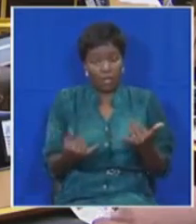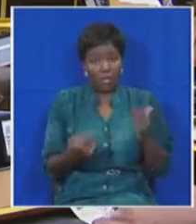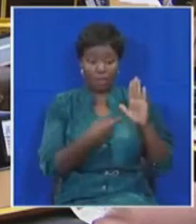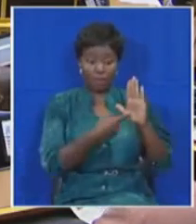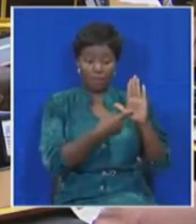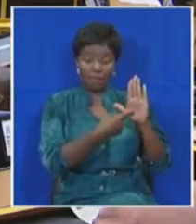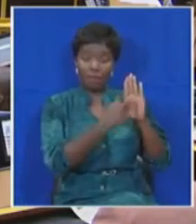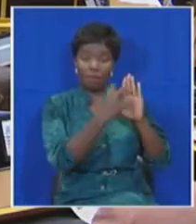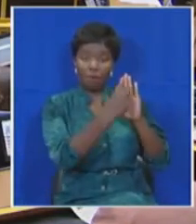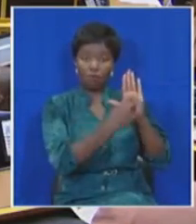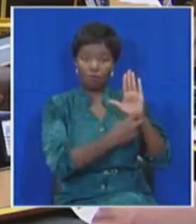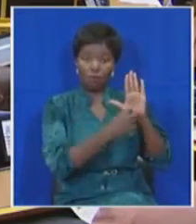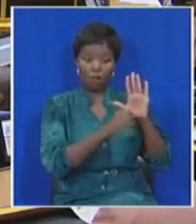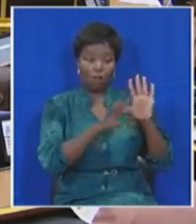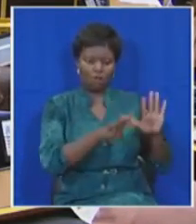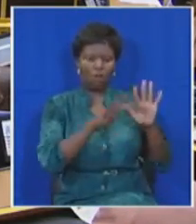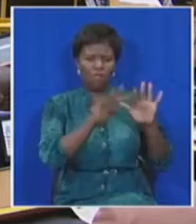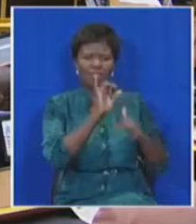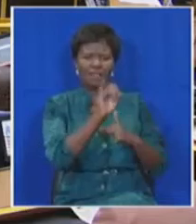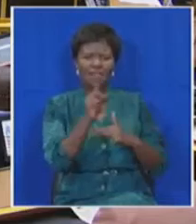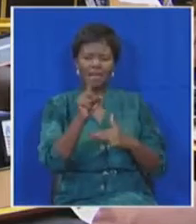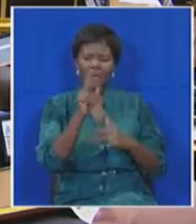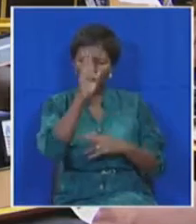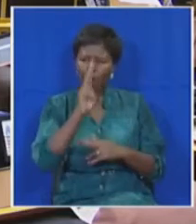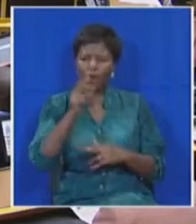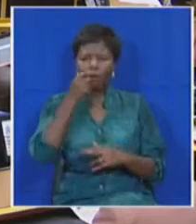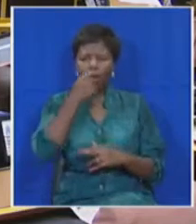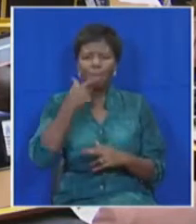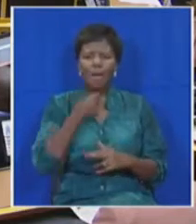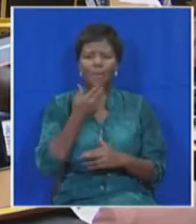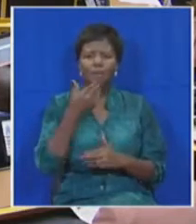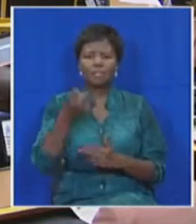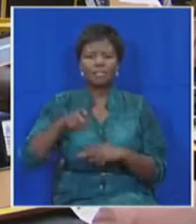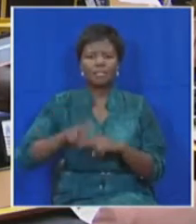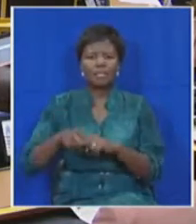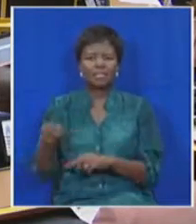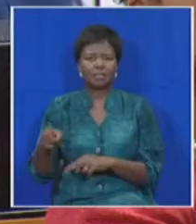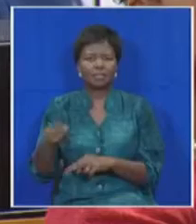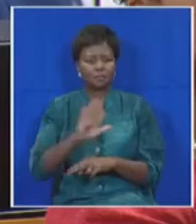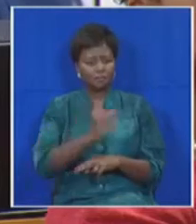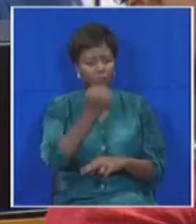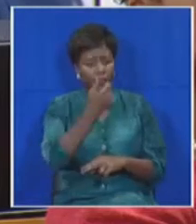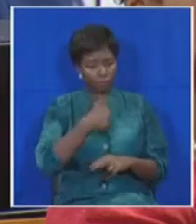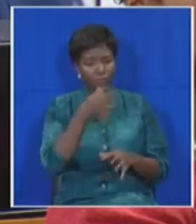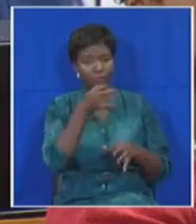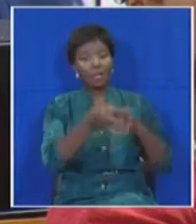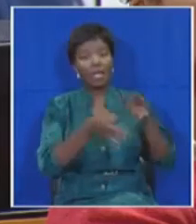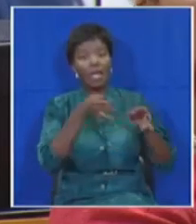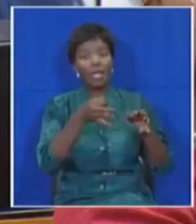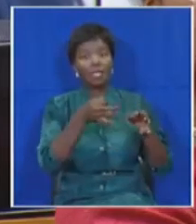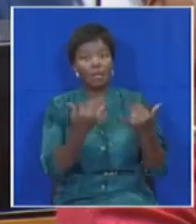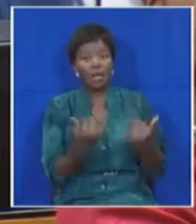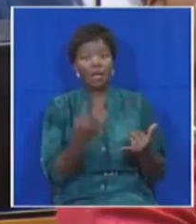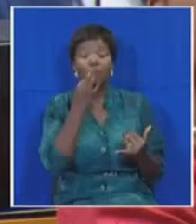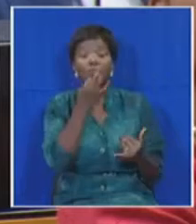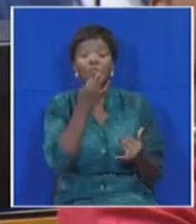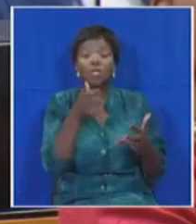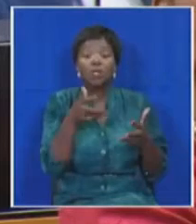Rule 14R. Honorable Maimane, please take your seat. I am making an explanation to say that